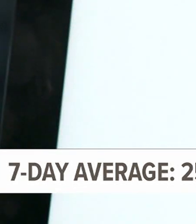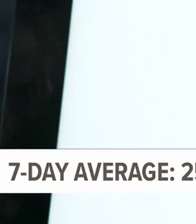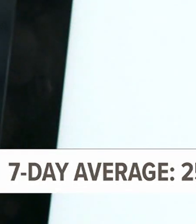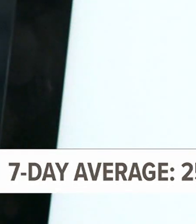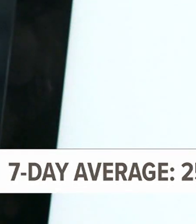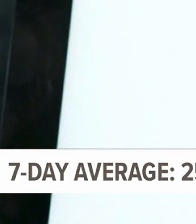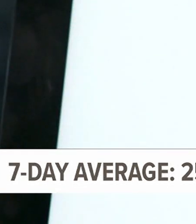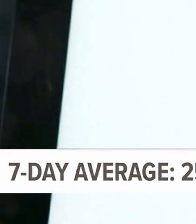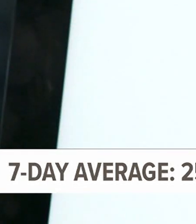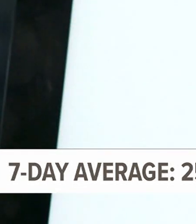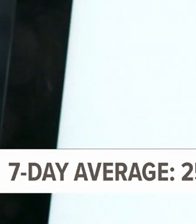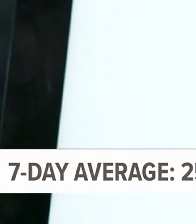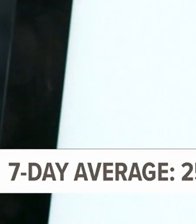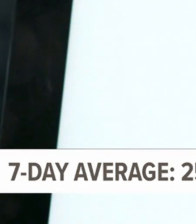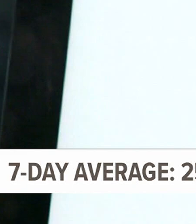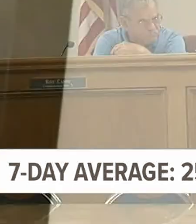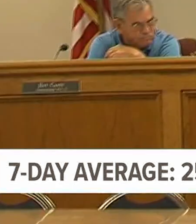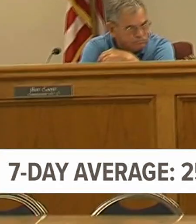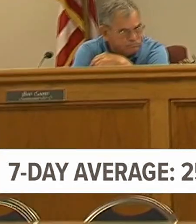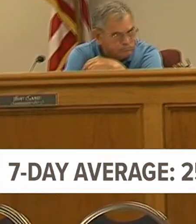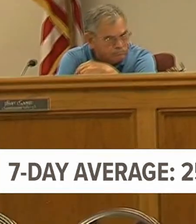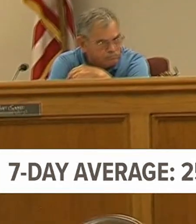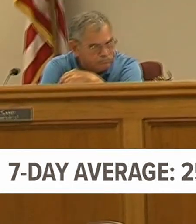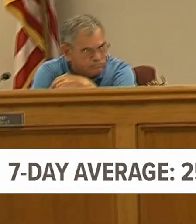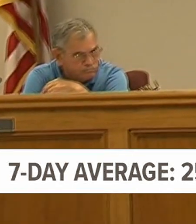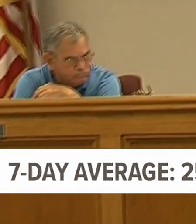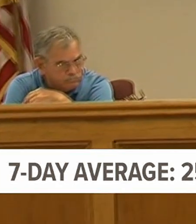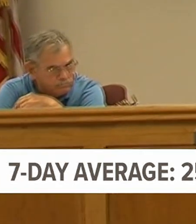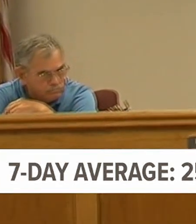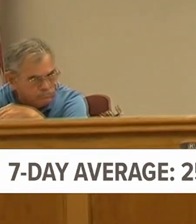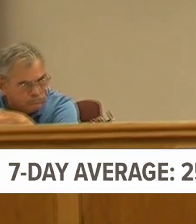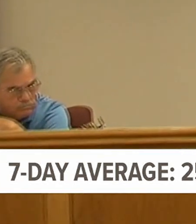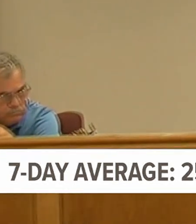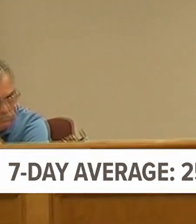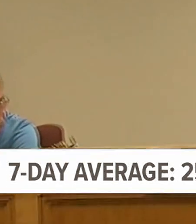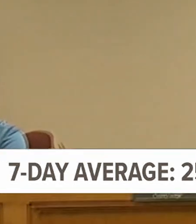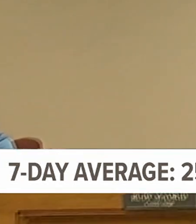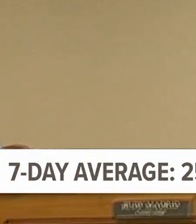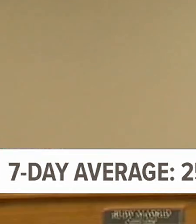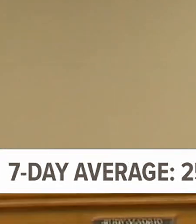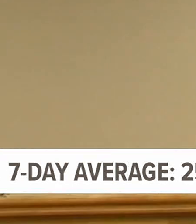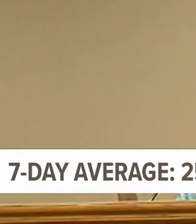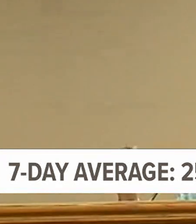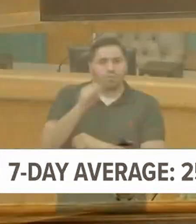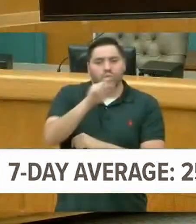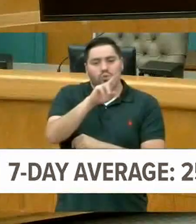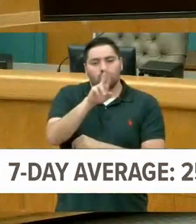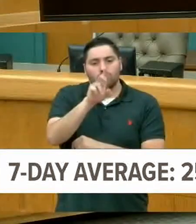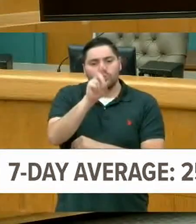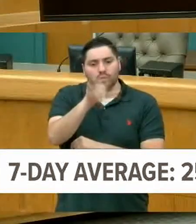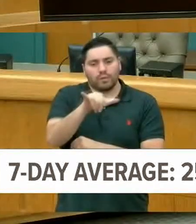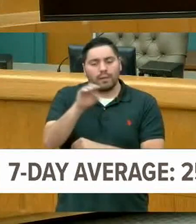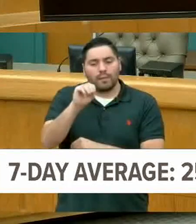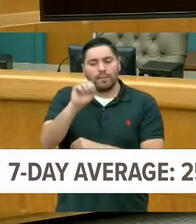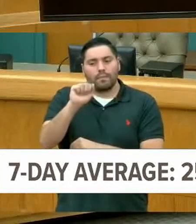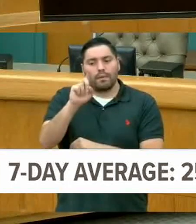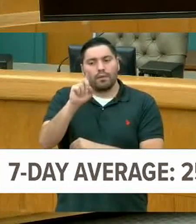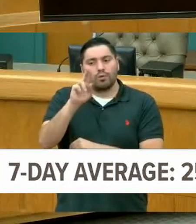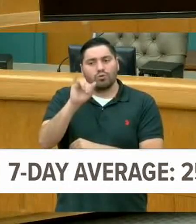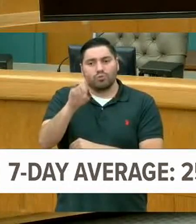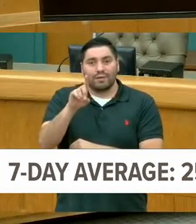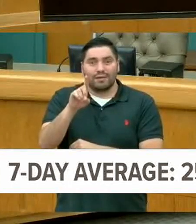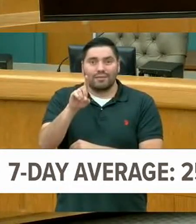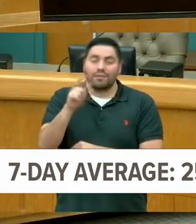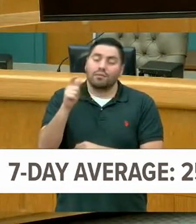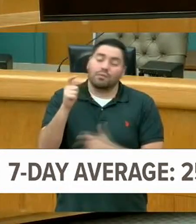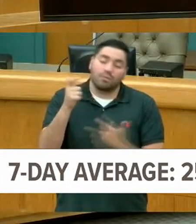Canales also had a message for Kleber County Judge Rudy Madrid on their loss of one of their own. On behalf of Nueces County we are